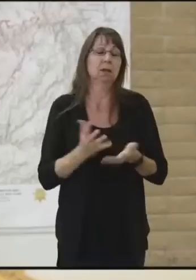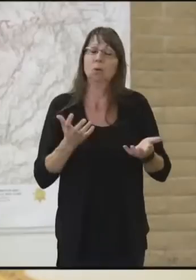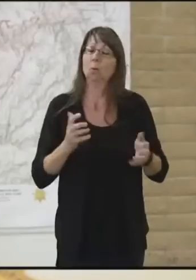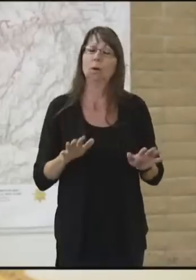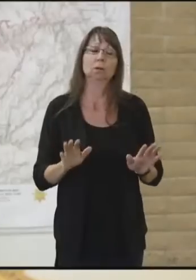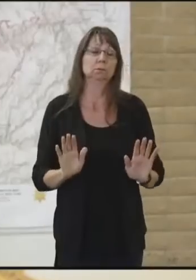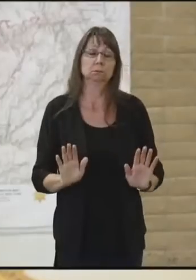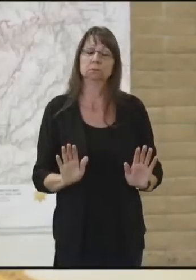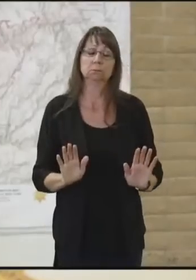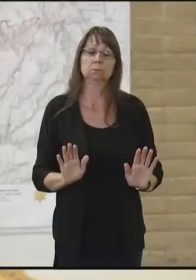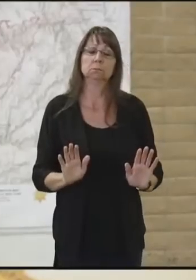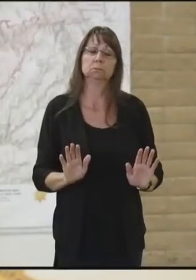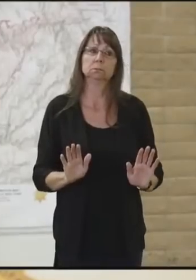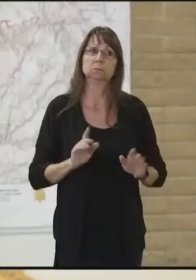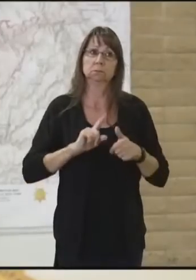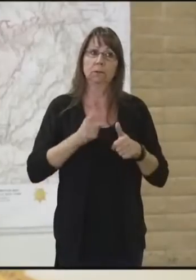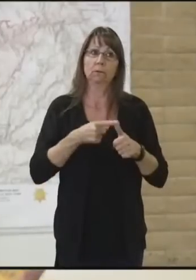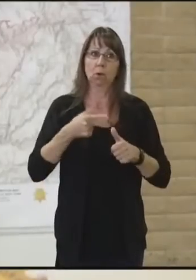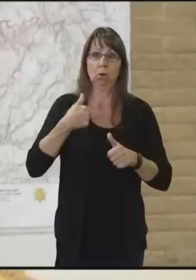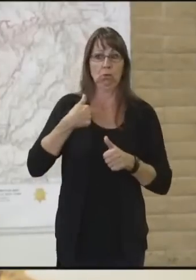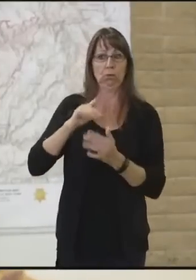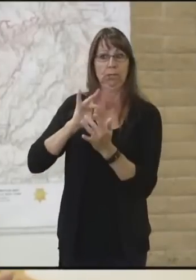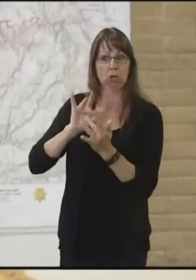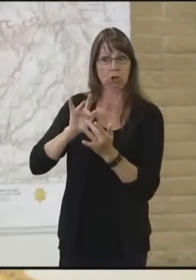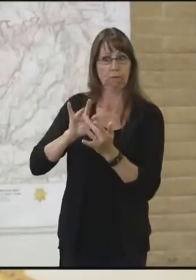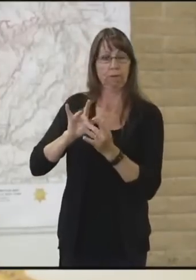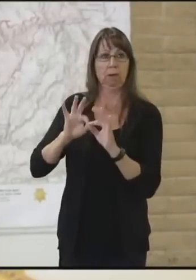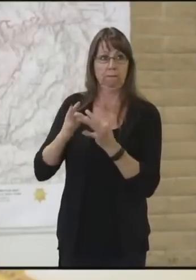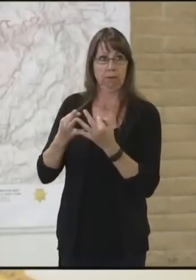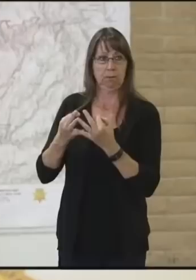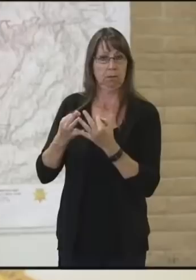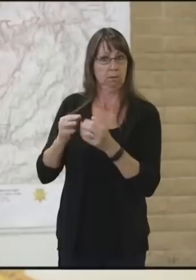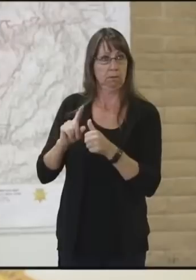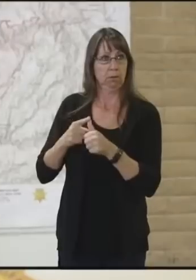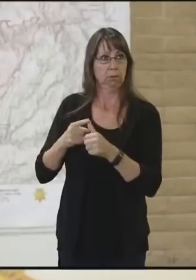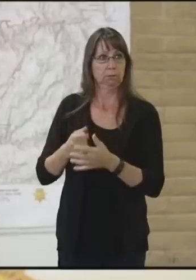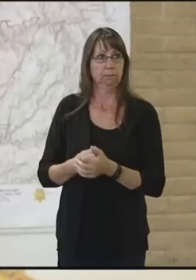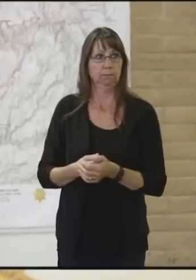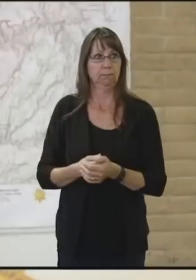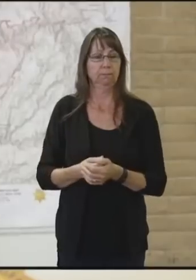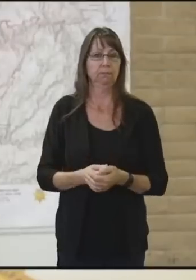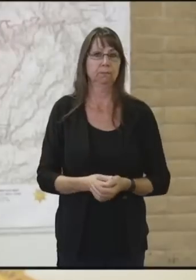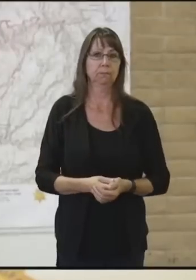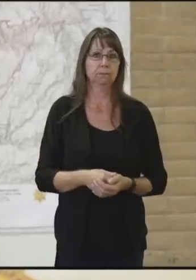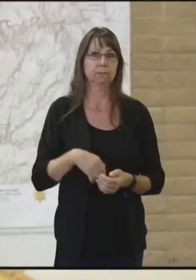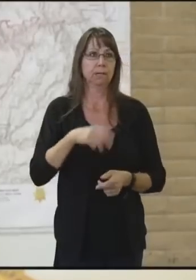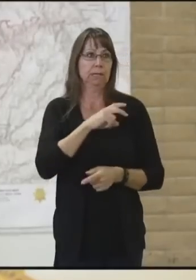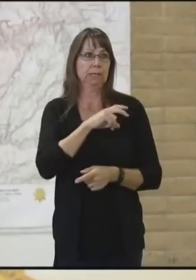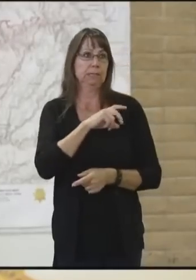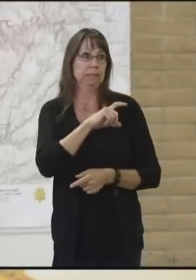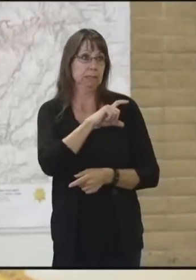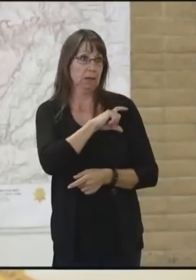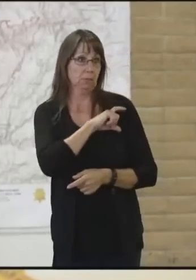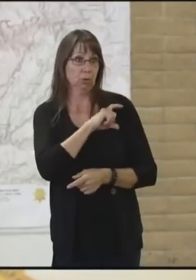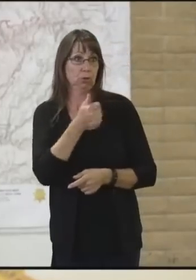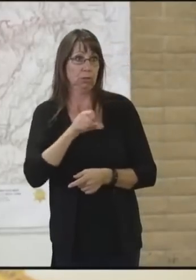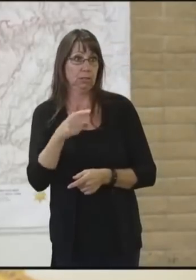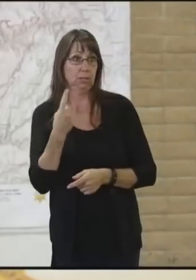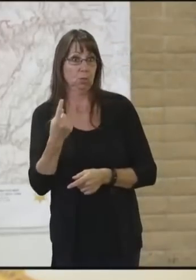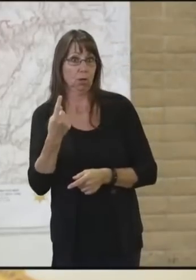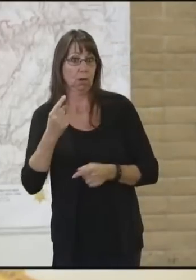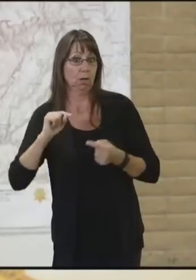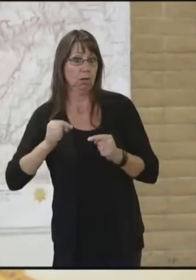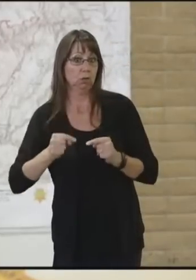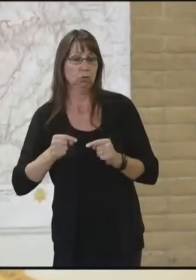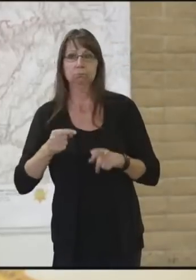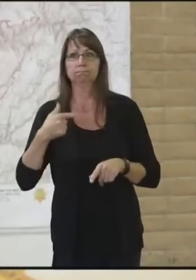to be notified properly, respectfully, and all that. Any injuries to deputies? At this point,